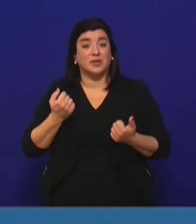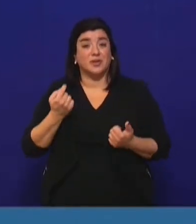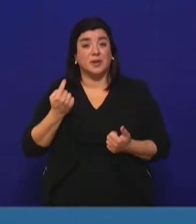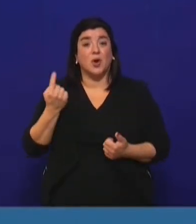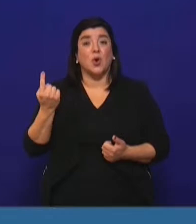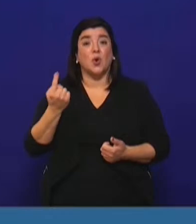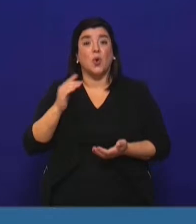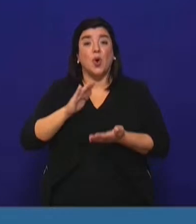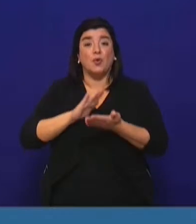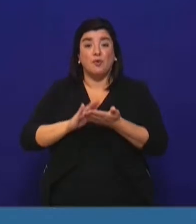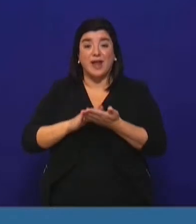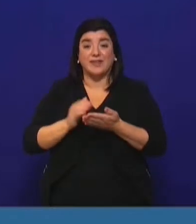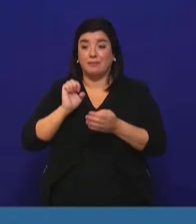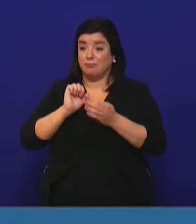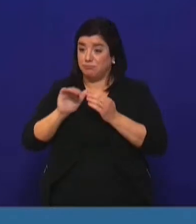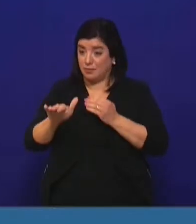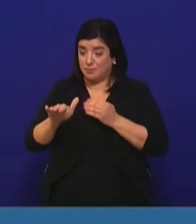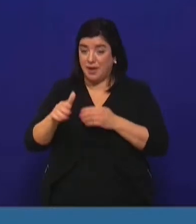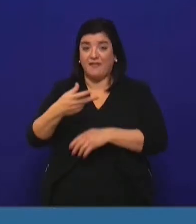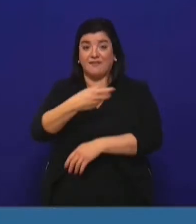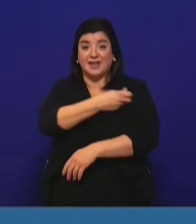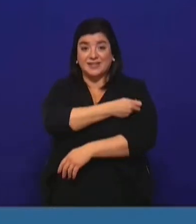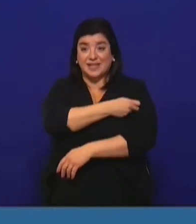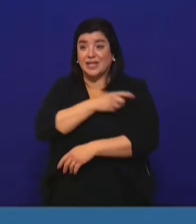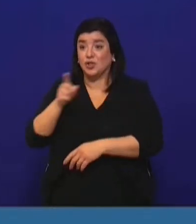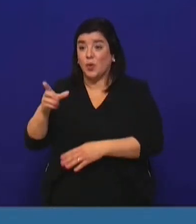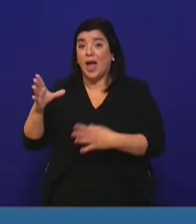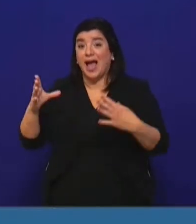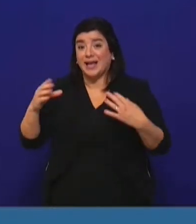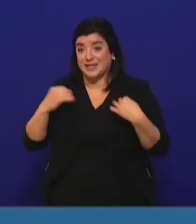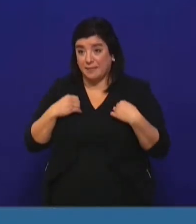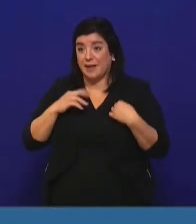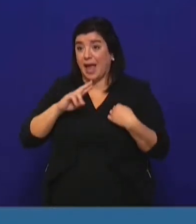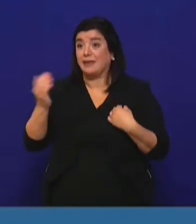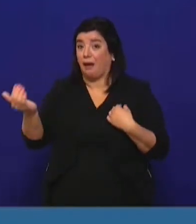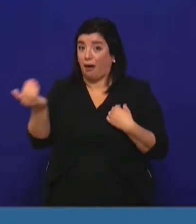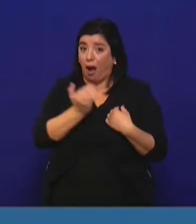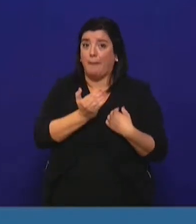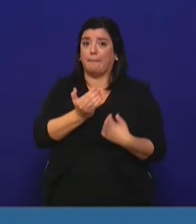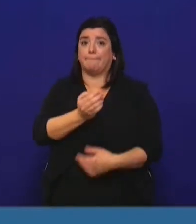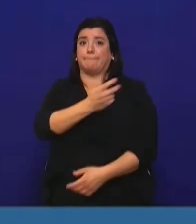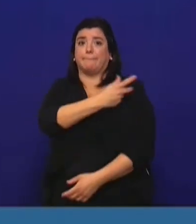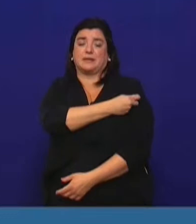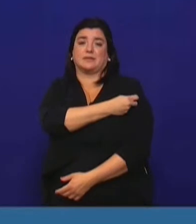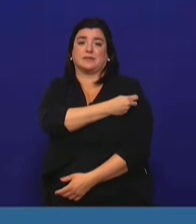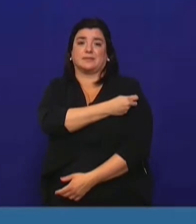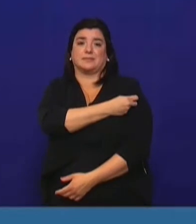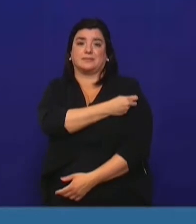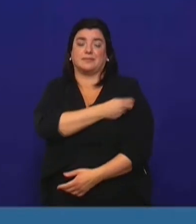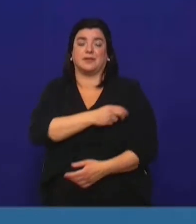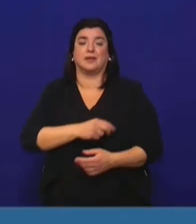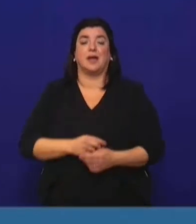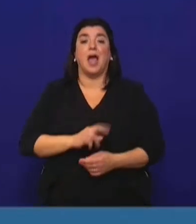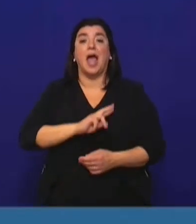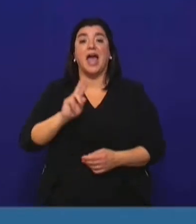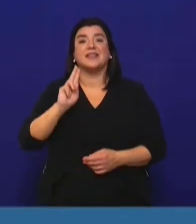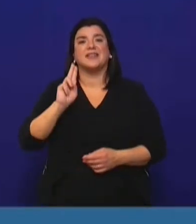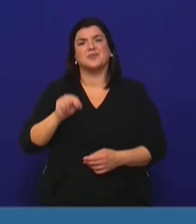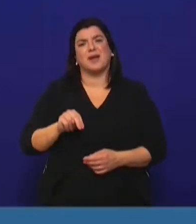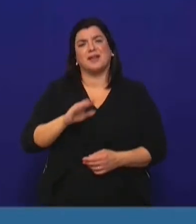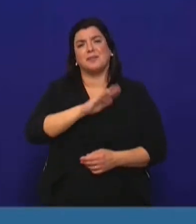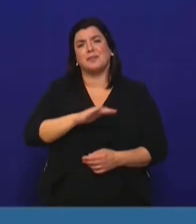invited for the vaccination to accept our invitation and come for the vaccination, and also everyone to take the